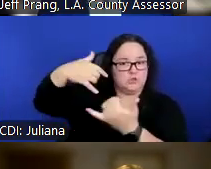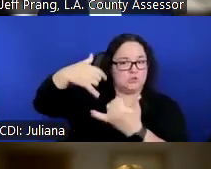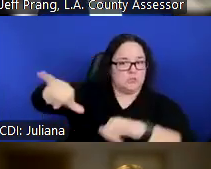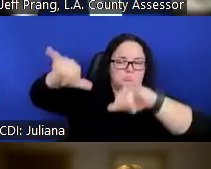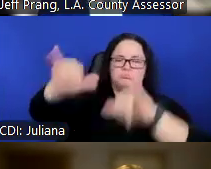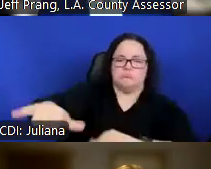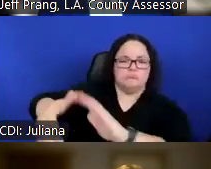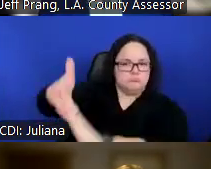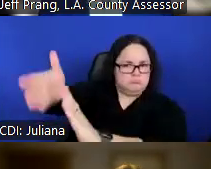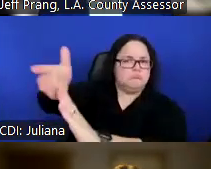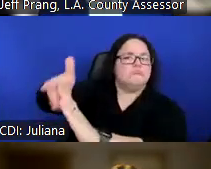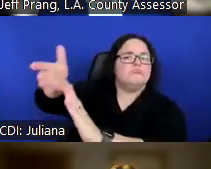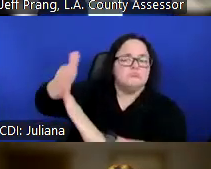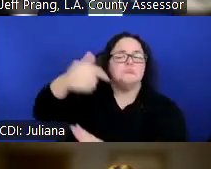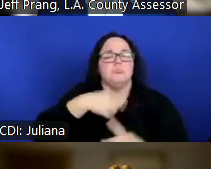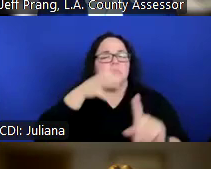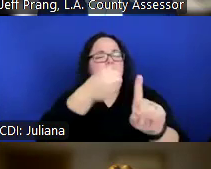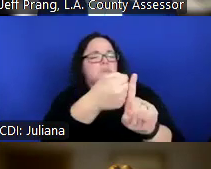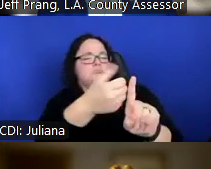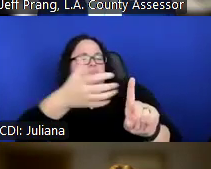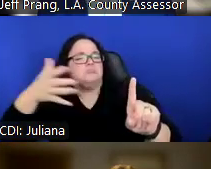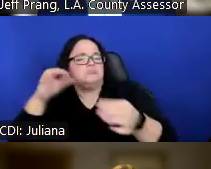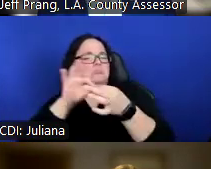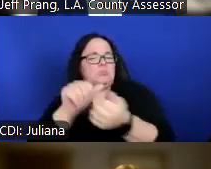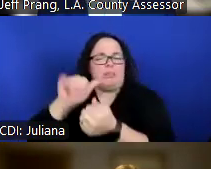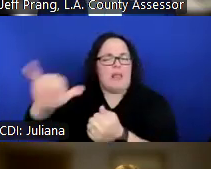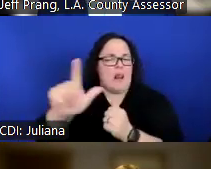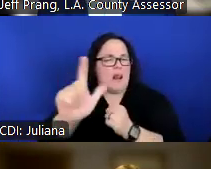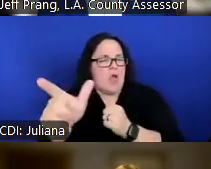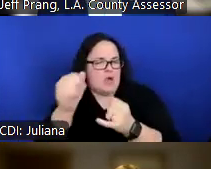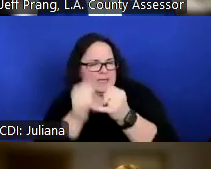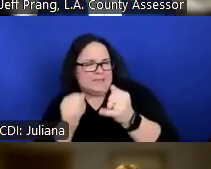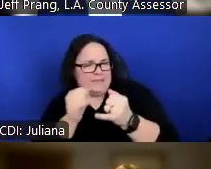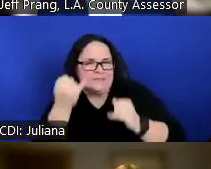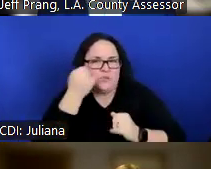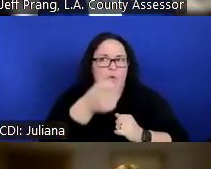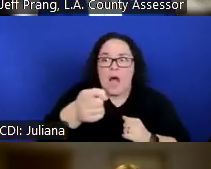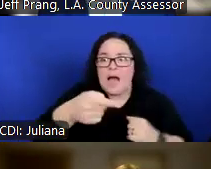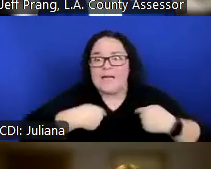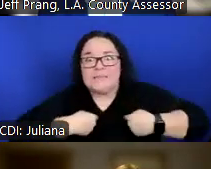end of my presentation, should you or anyone you know needs in-person assistance.